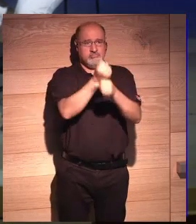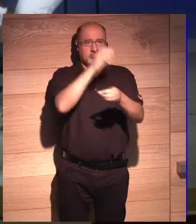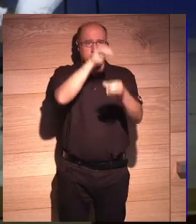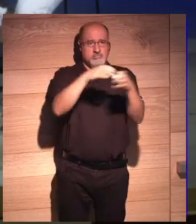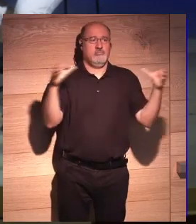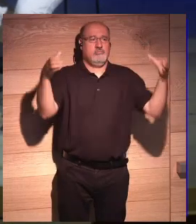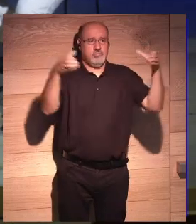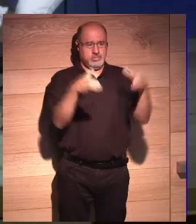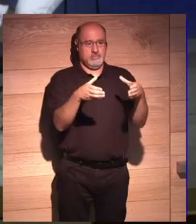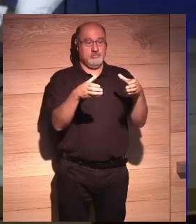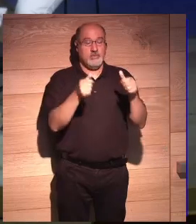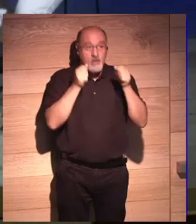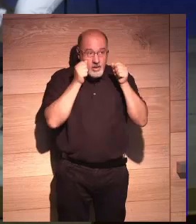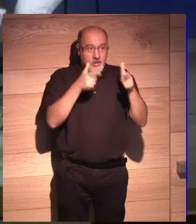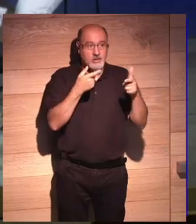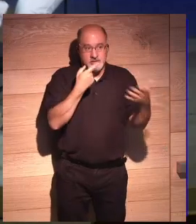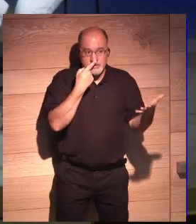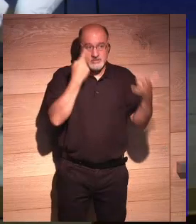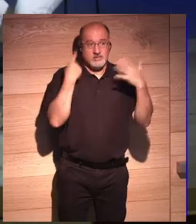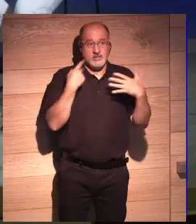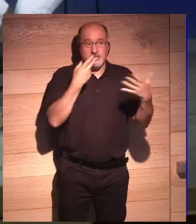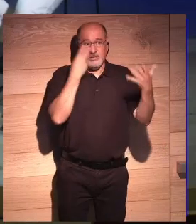and we saw that at the beginning,